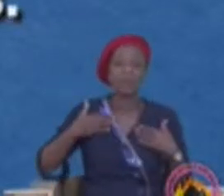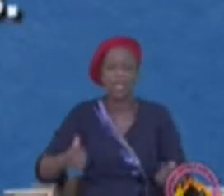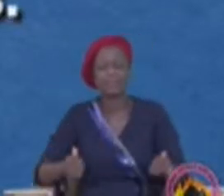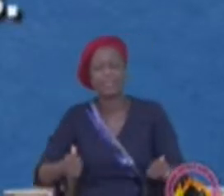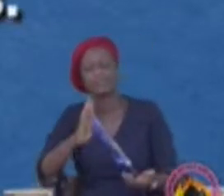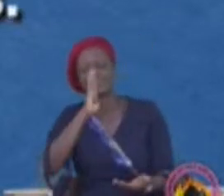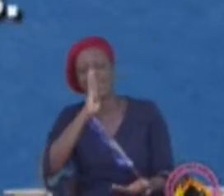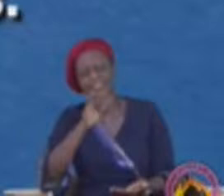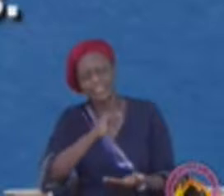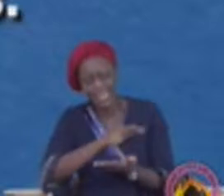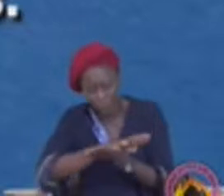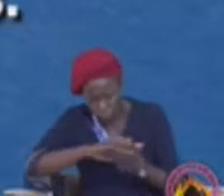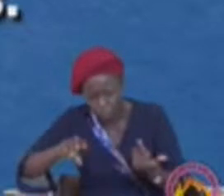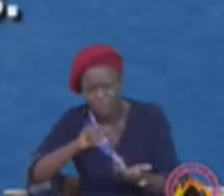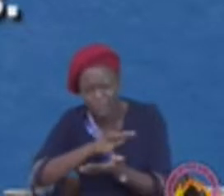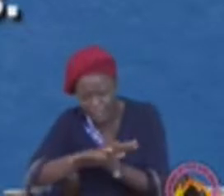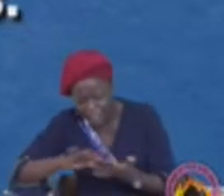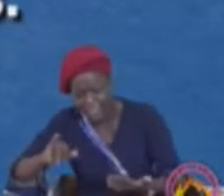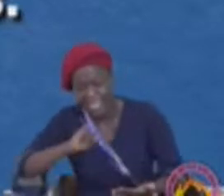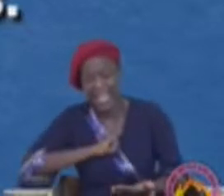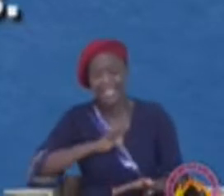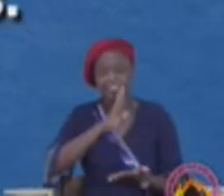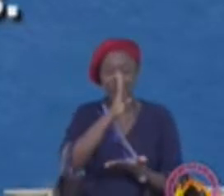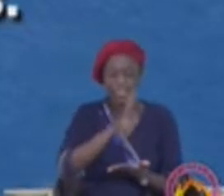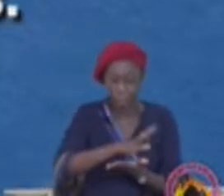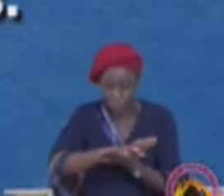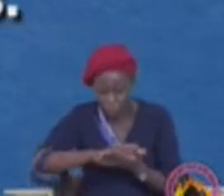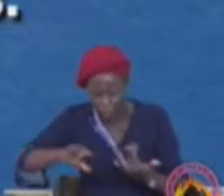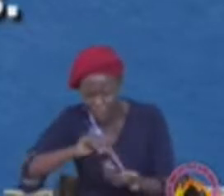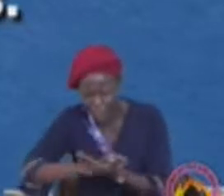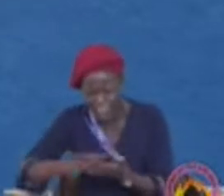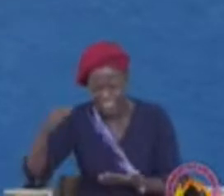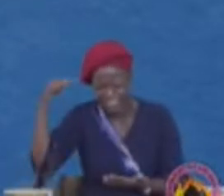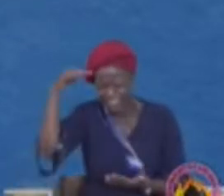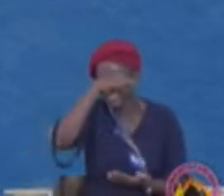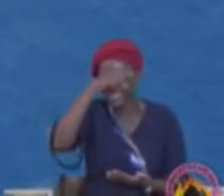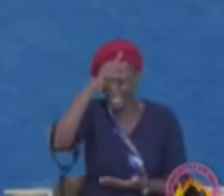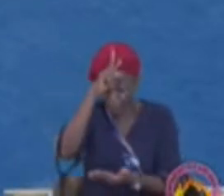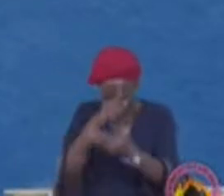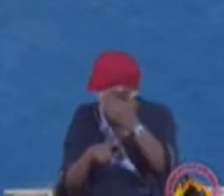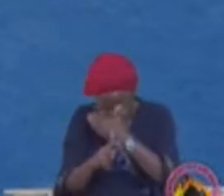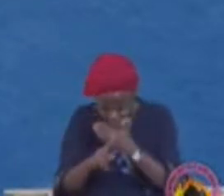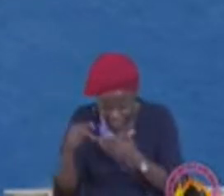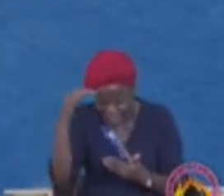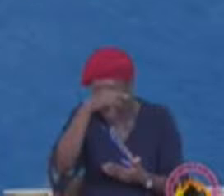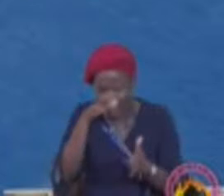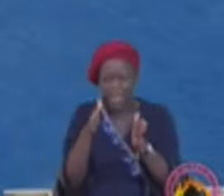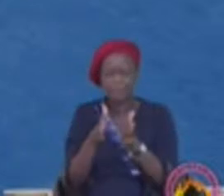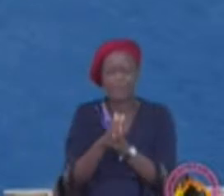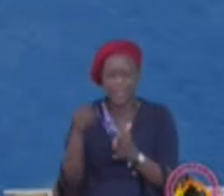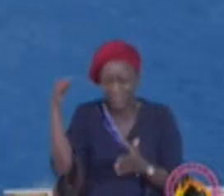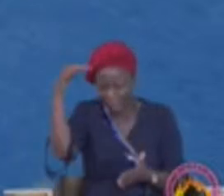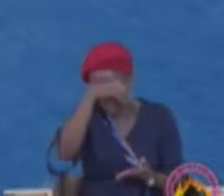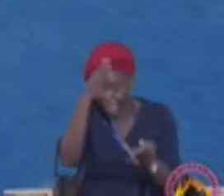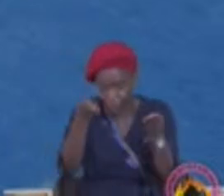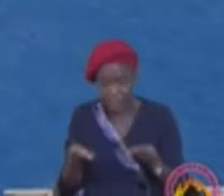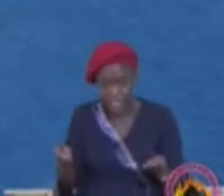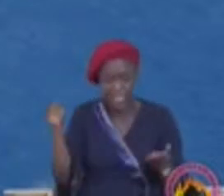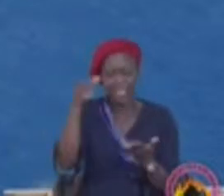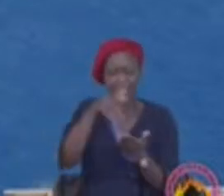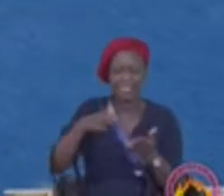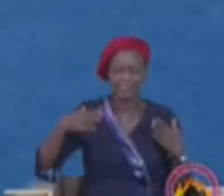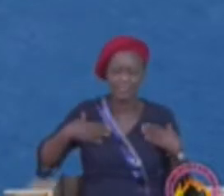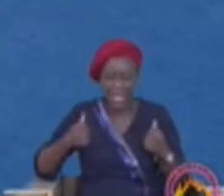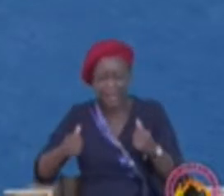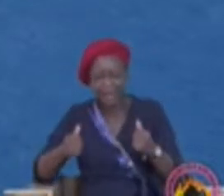it to pieces. In the name of Jesus. That prophecy, that prayer, and that wish against my well-being, I dash it to